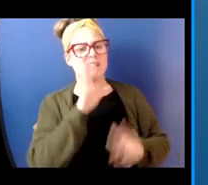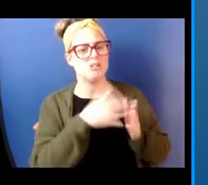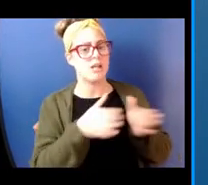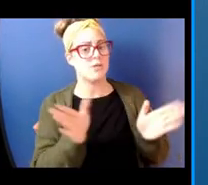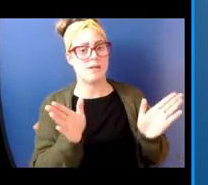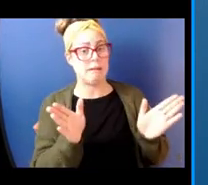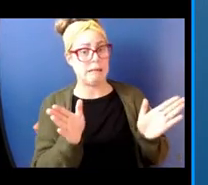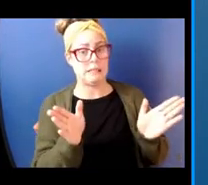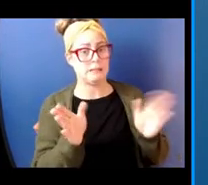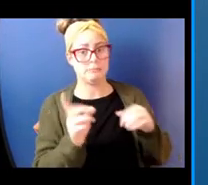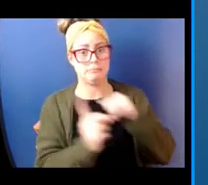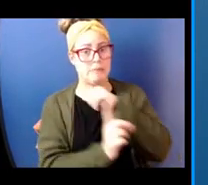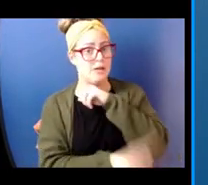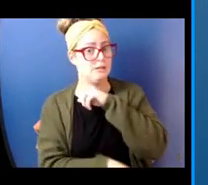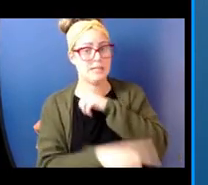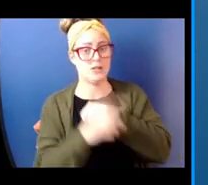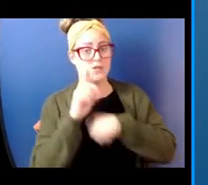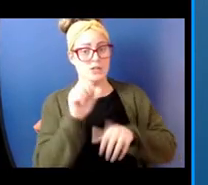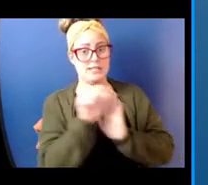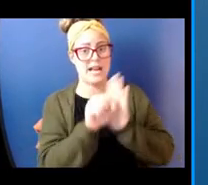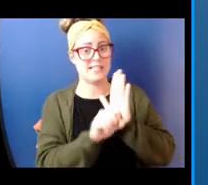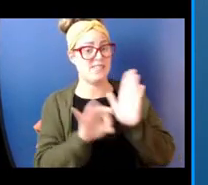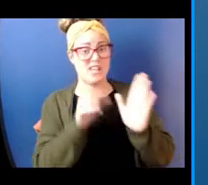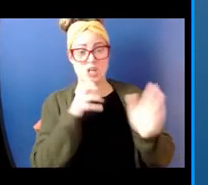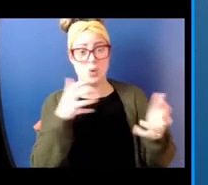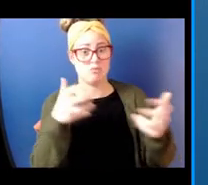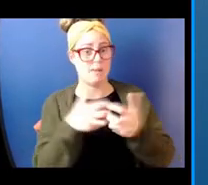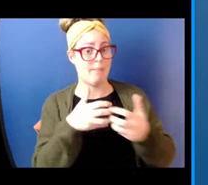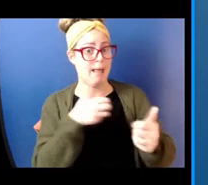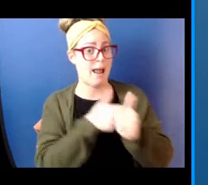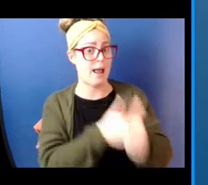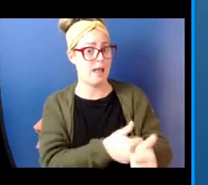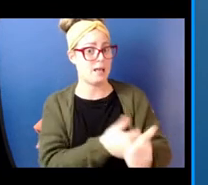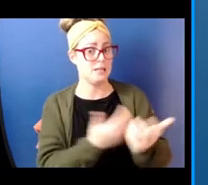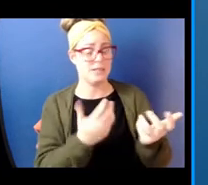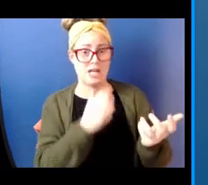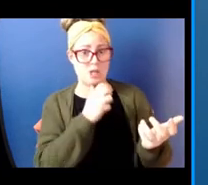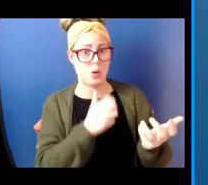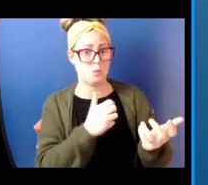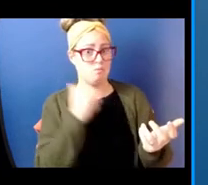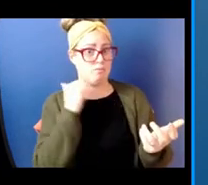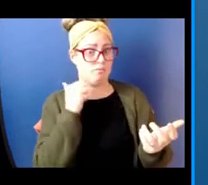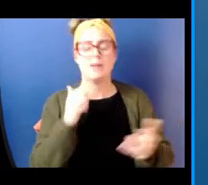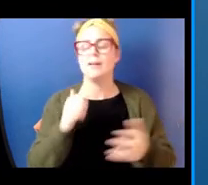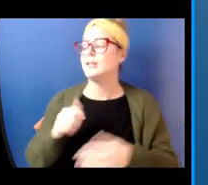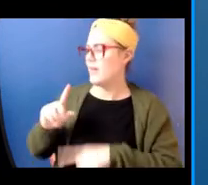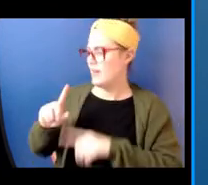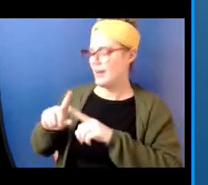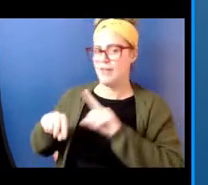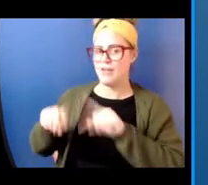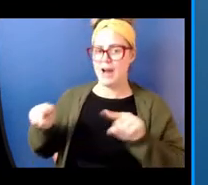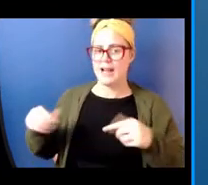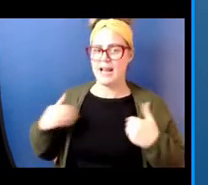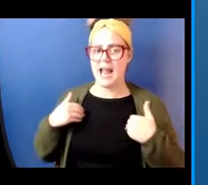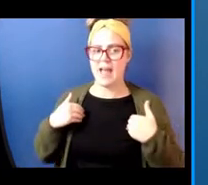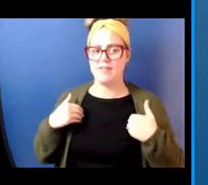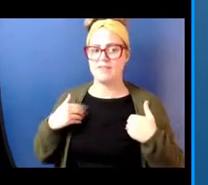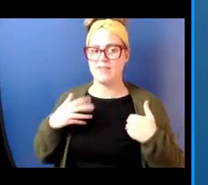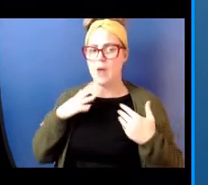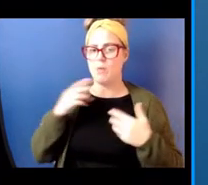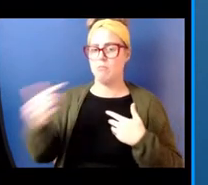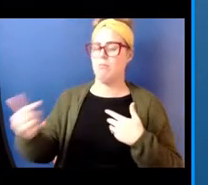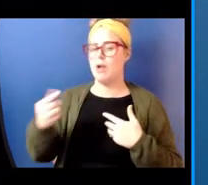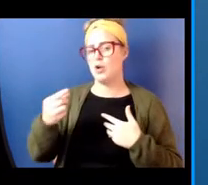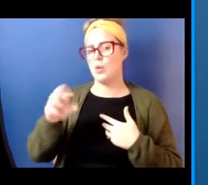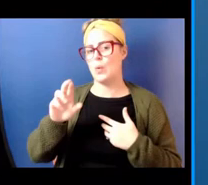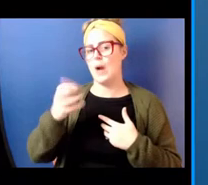uh penalties if states don't comply with our yes so there's a variety of them I'm going to turn to Graham to uh summarize some of them